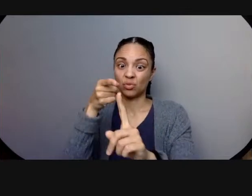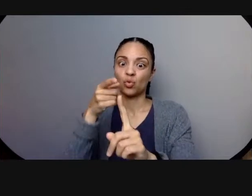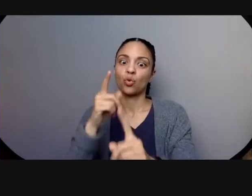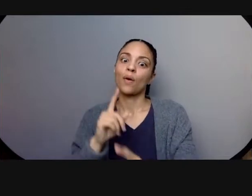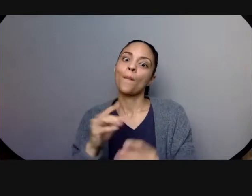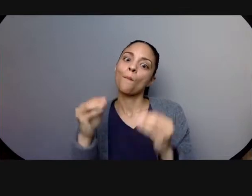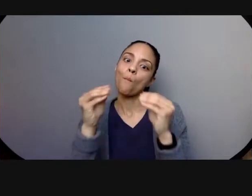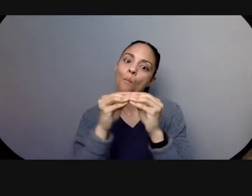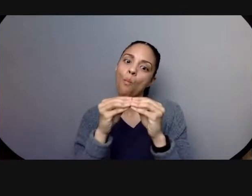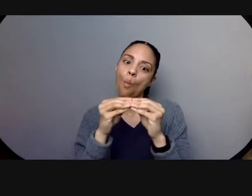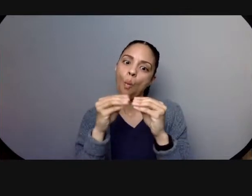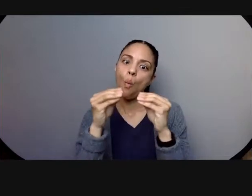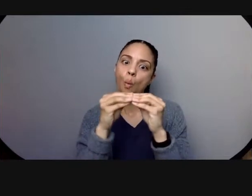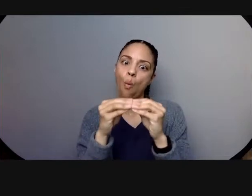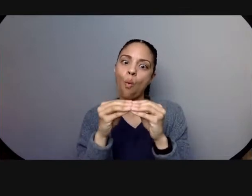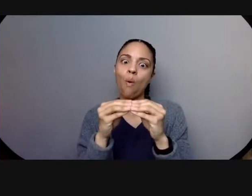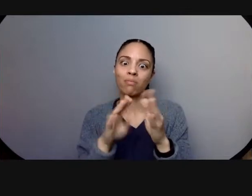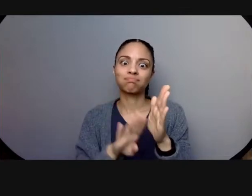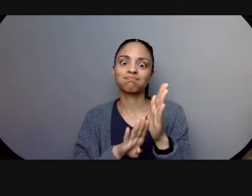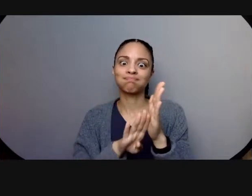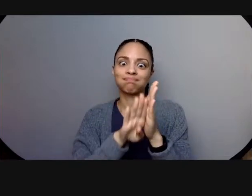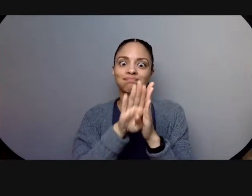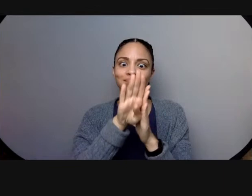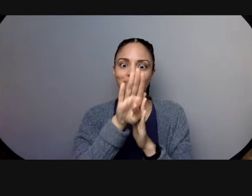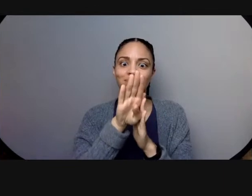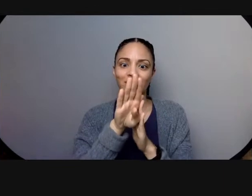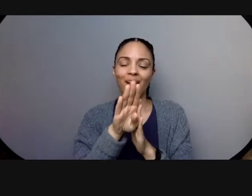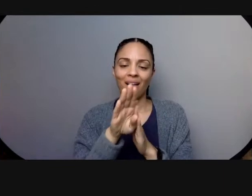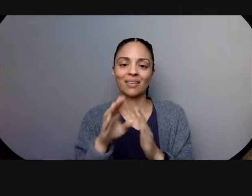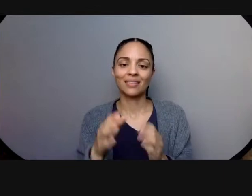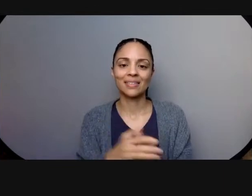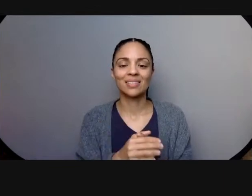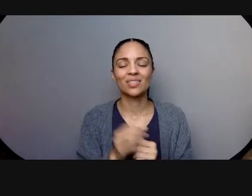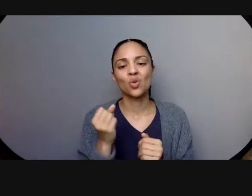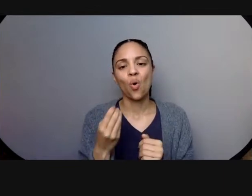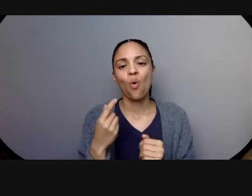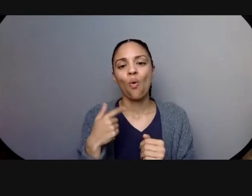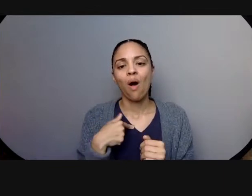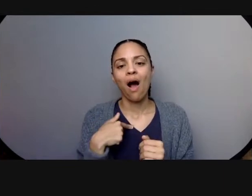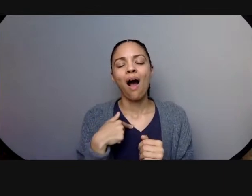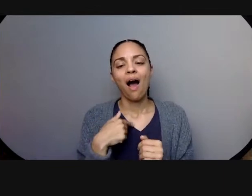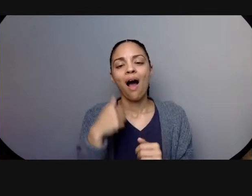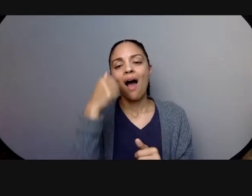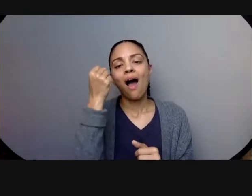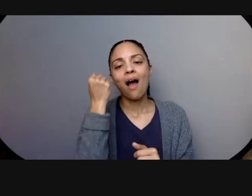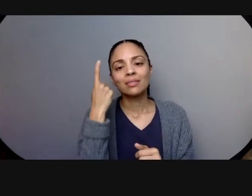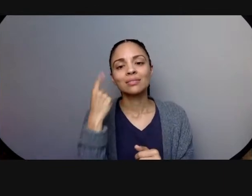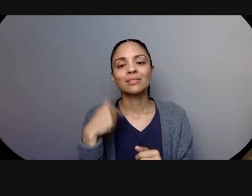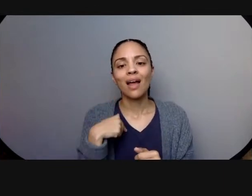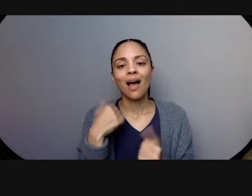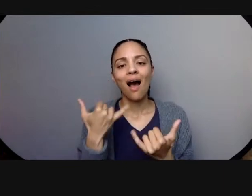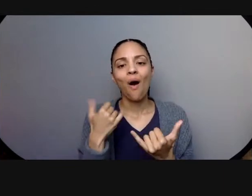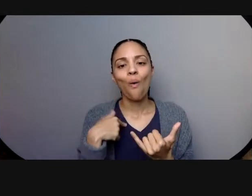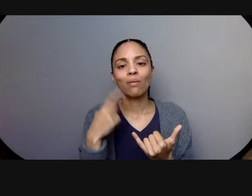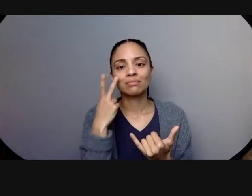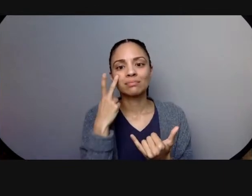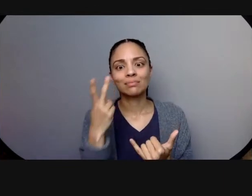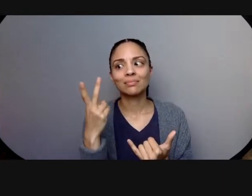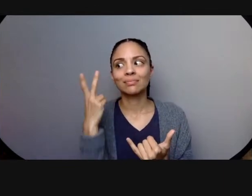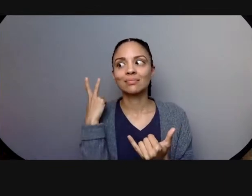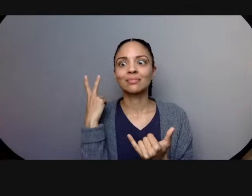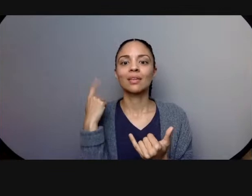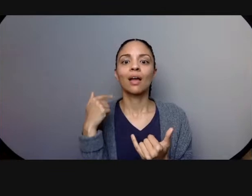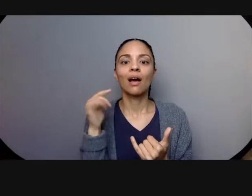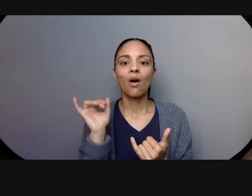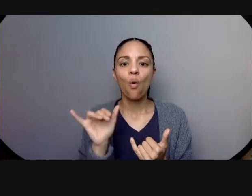make it happen. You know, so now looking back, I'm going, that's what Rennie was trying to do. My little insecure butt thought he's trying to kick